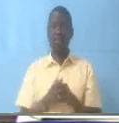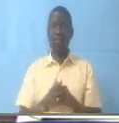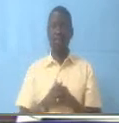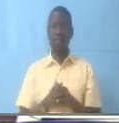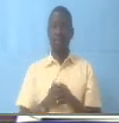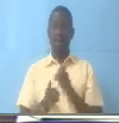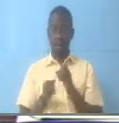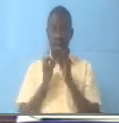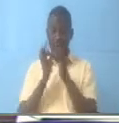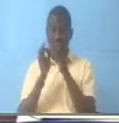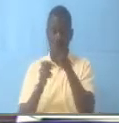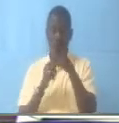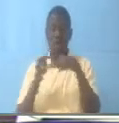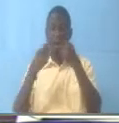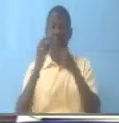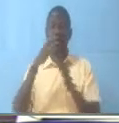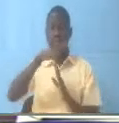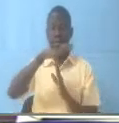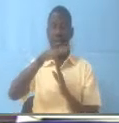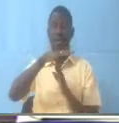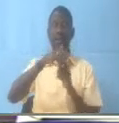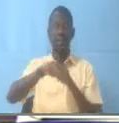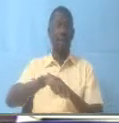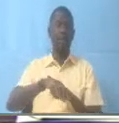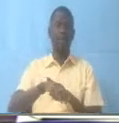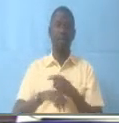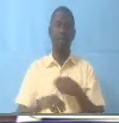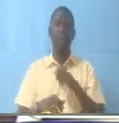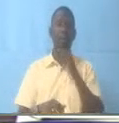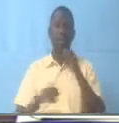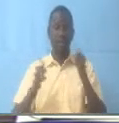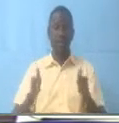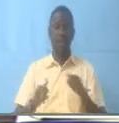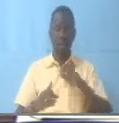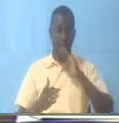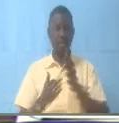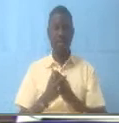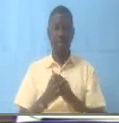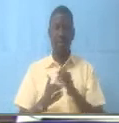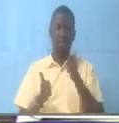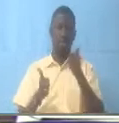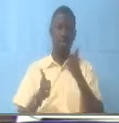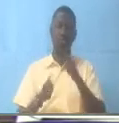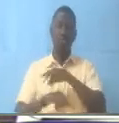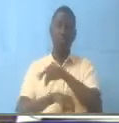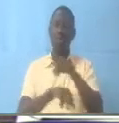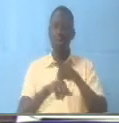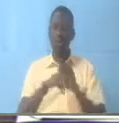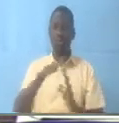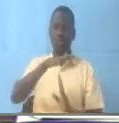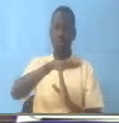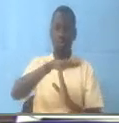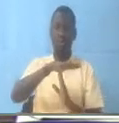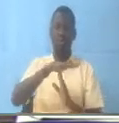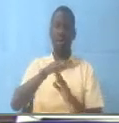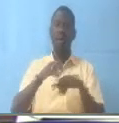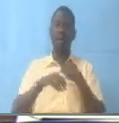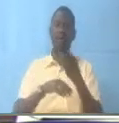break. Mr. Chairman, I believe this is a good place to stop for the break.